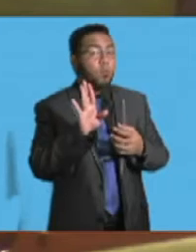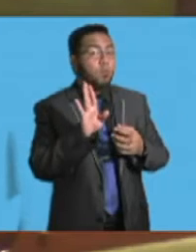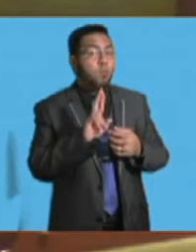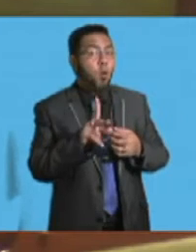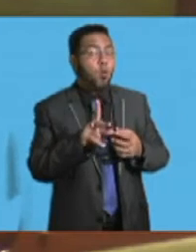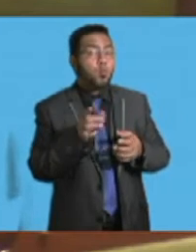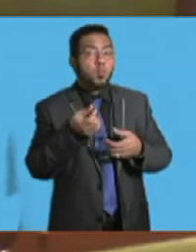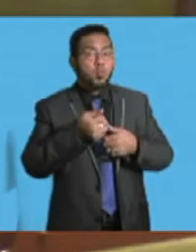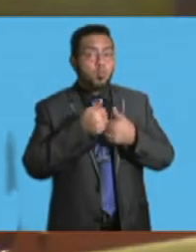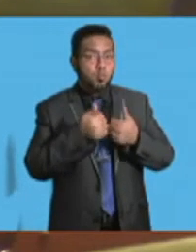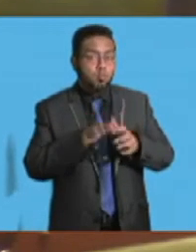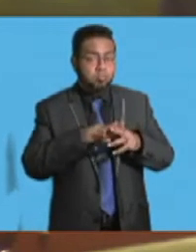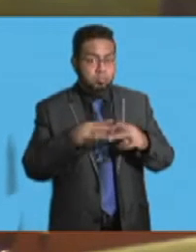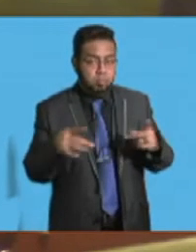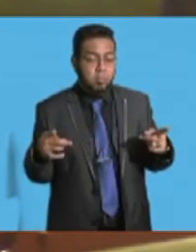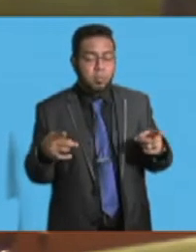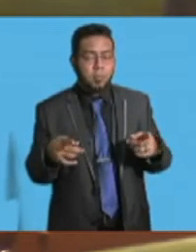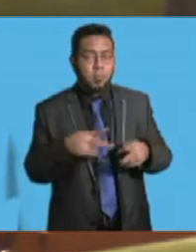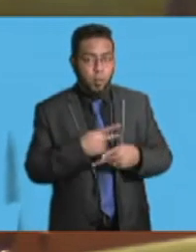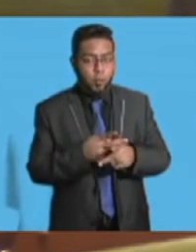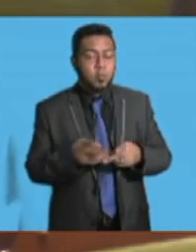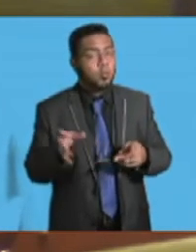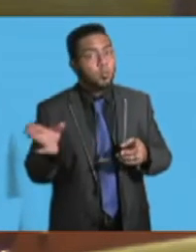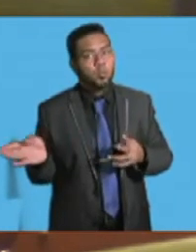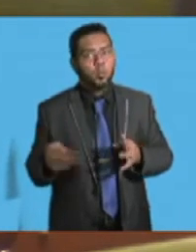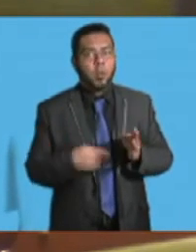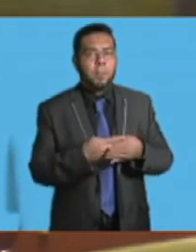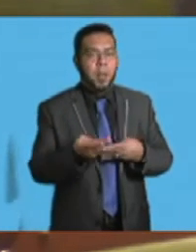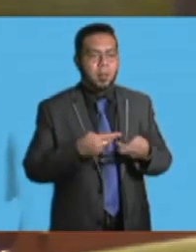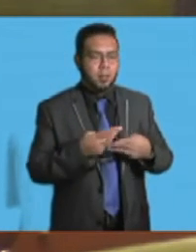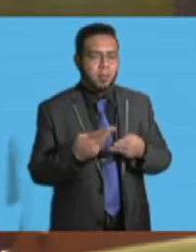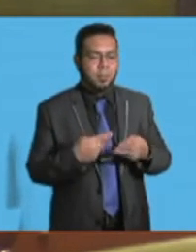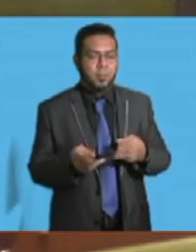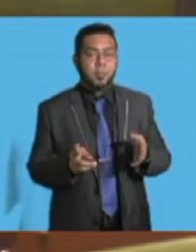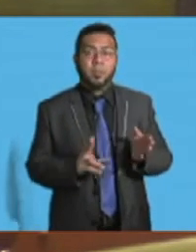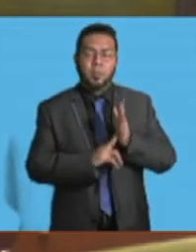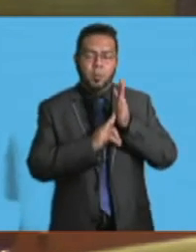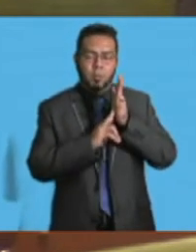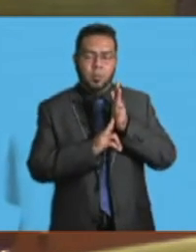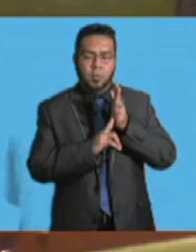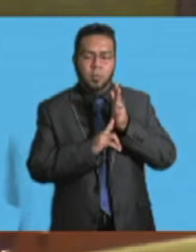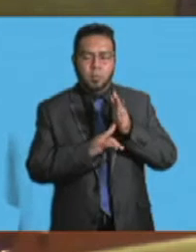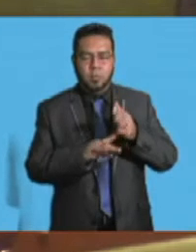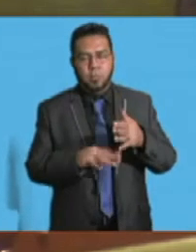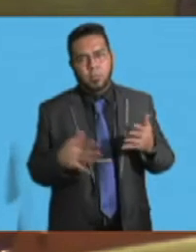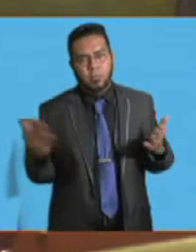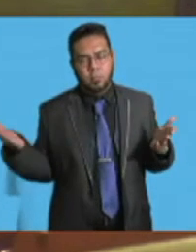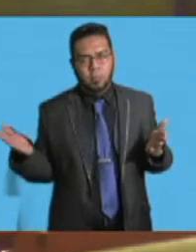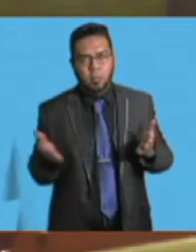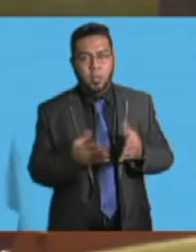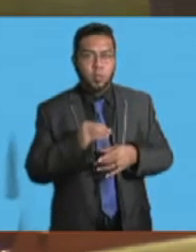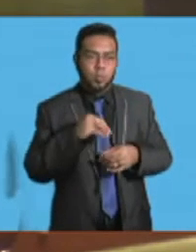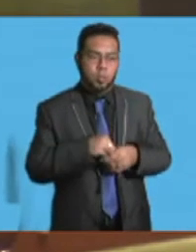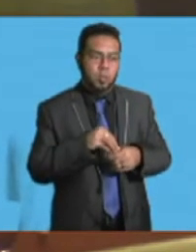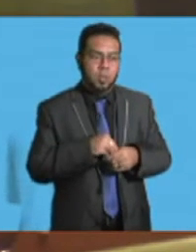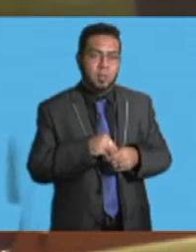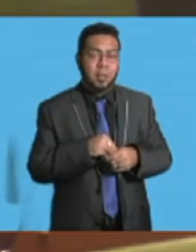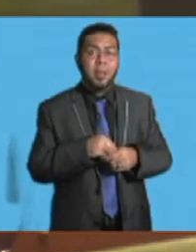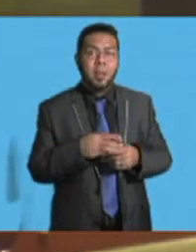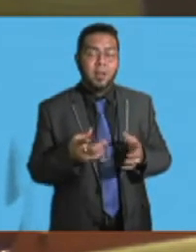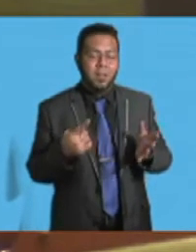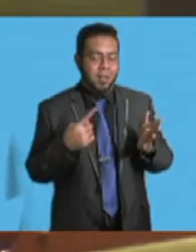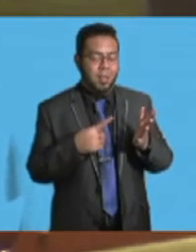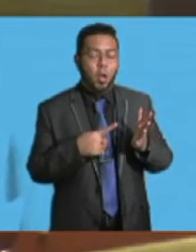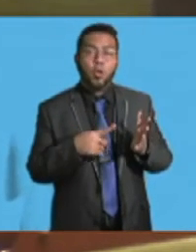The 2018-2019 will target the following areas: Northern Division 30 kilometers, including the area of Tikina